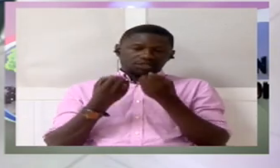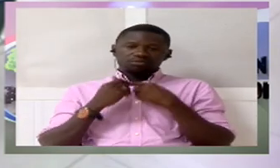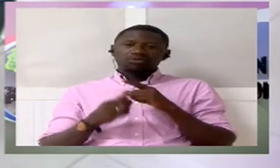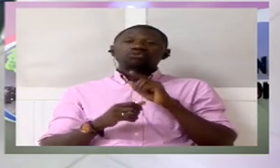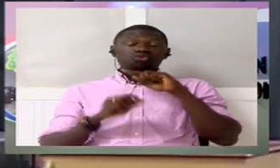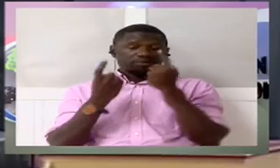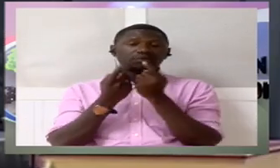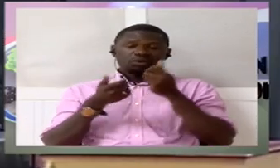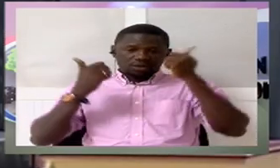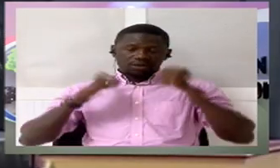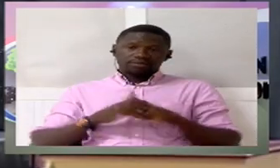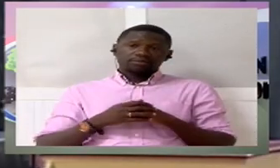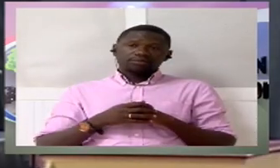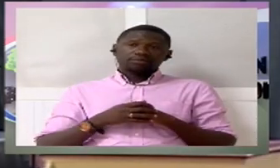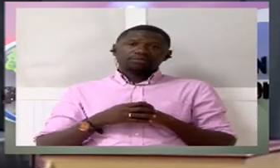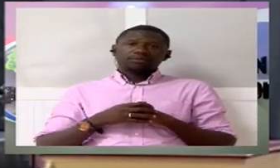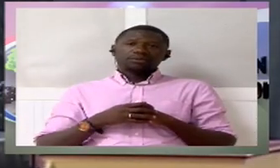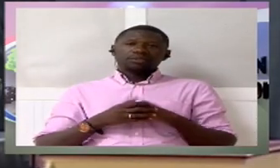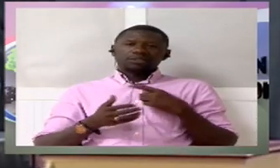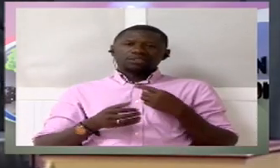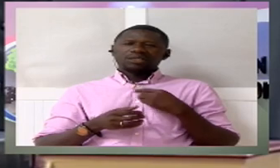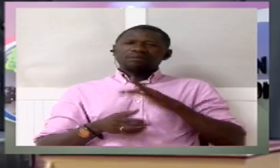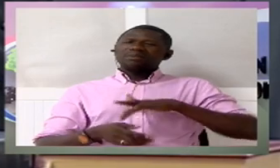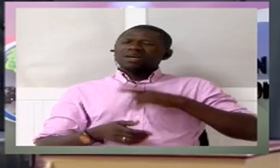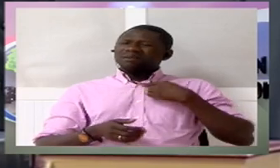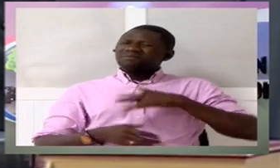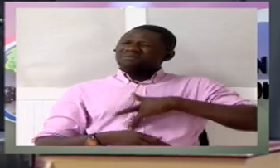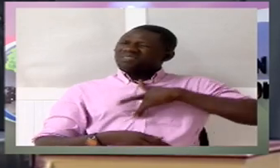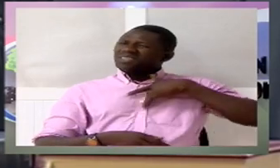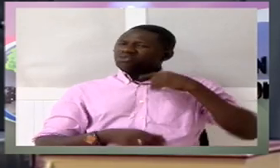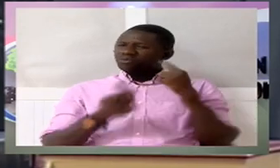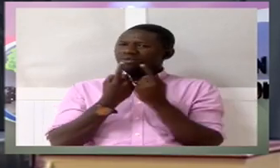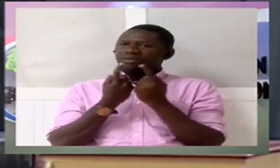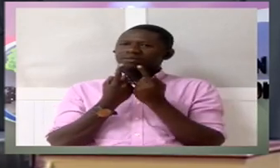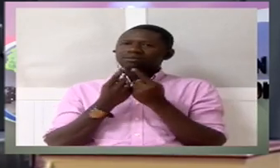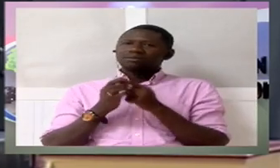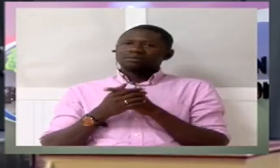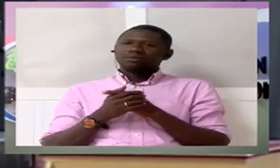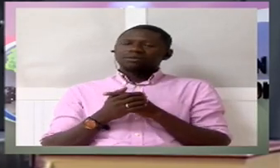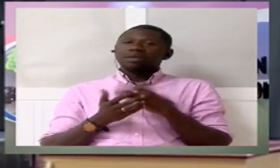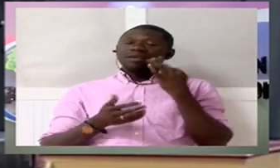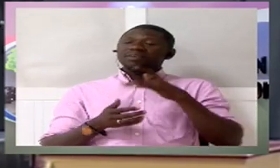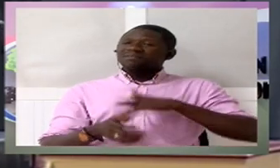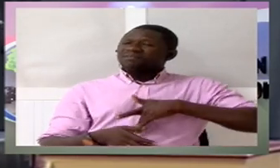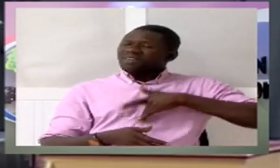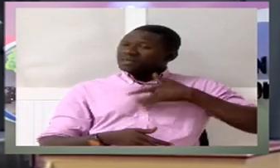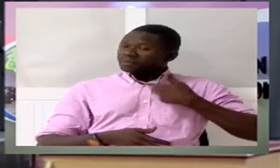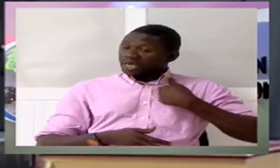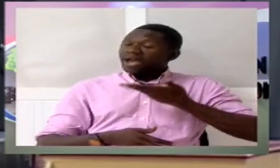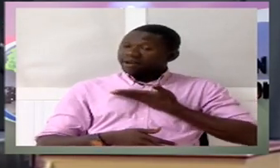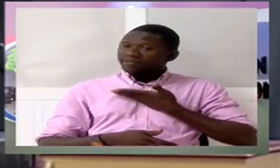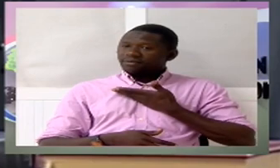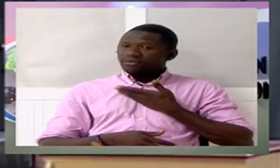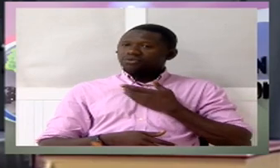said to me, something will happen. He said to me, I feel something. If that feeling comes to